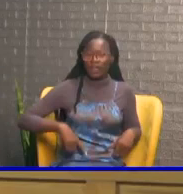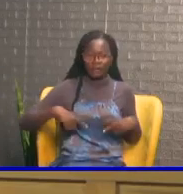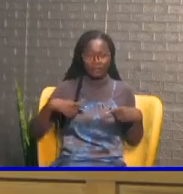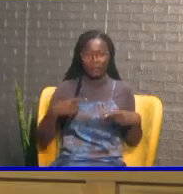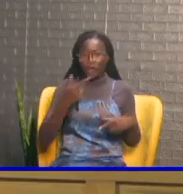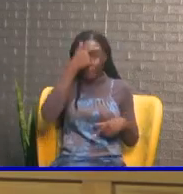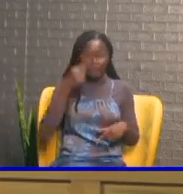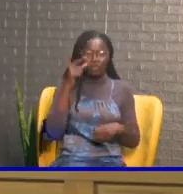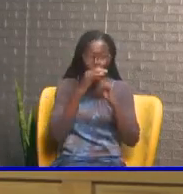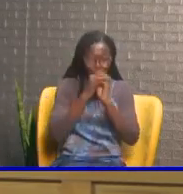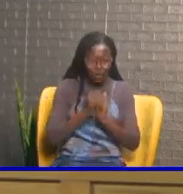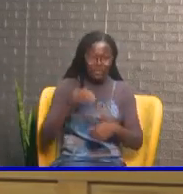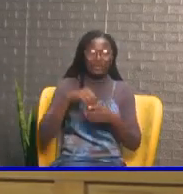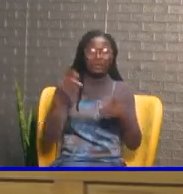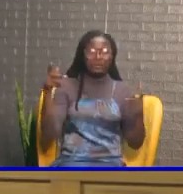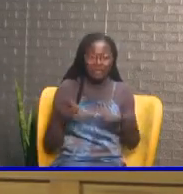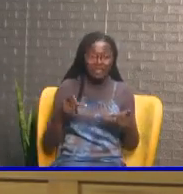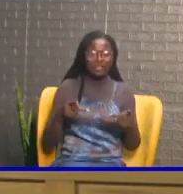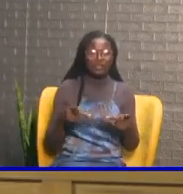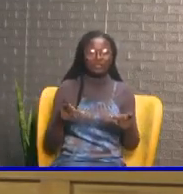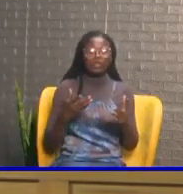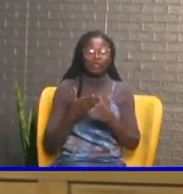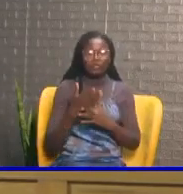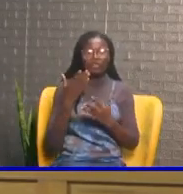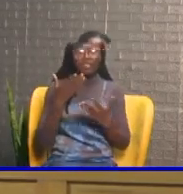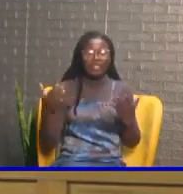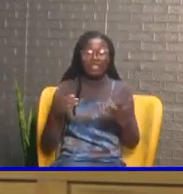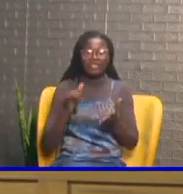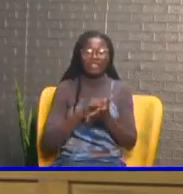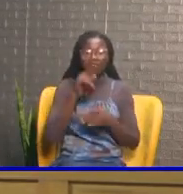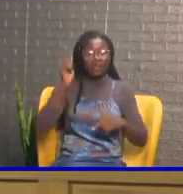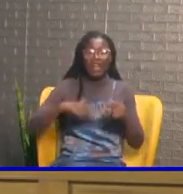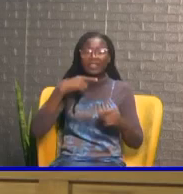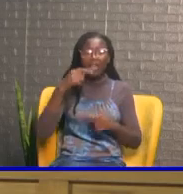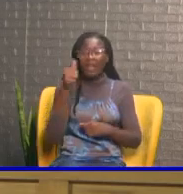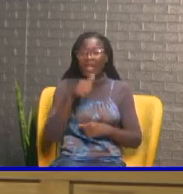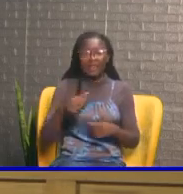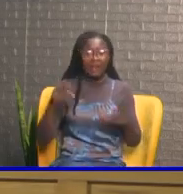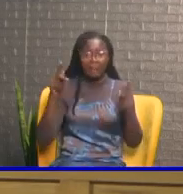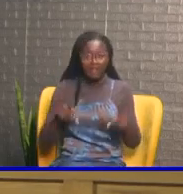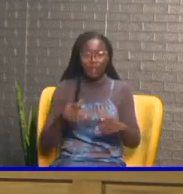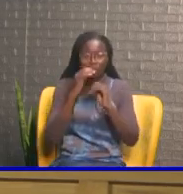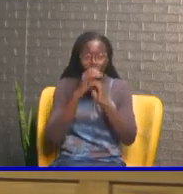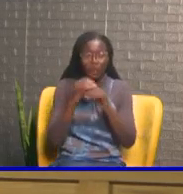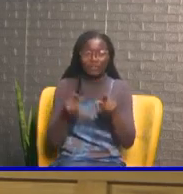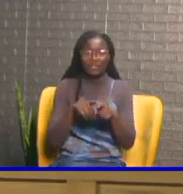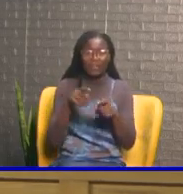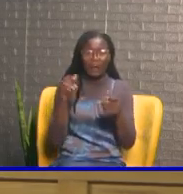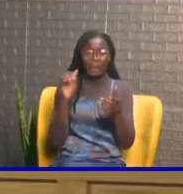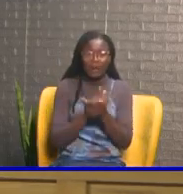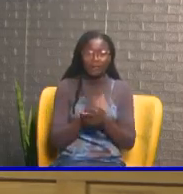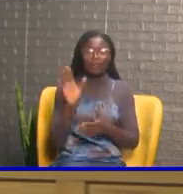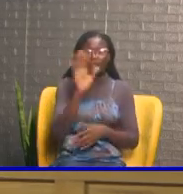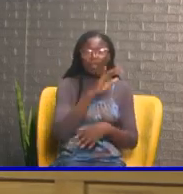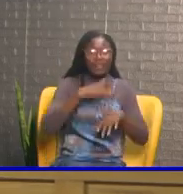because you worshipped in places through things that you cannot tell any human being. Because worship is like marriage. Your nakedness is only